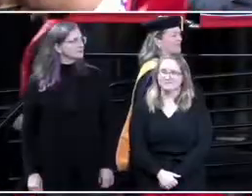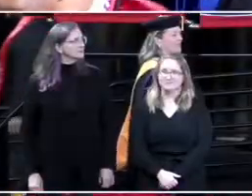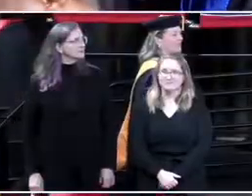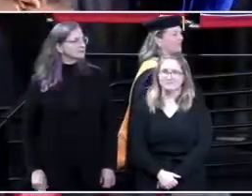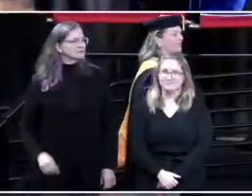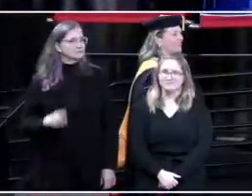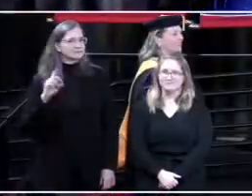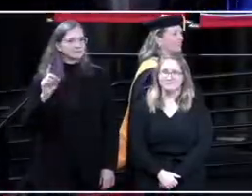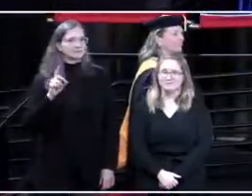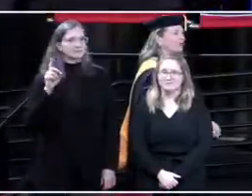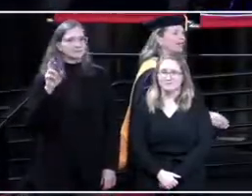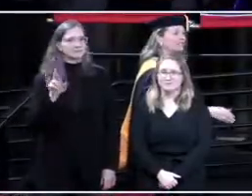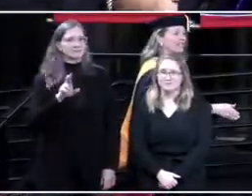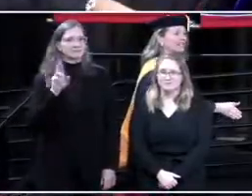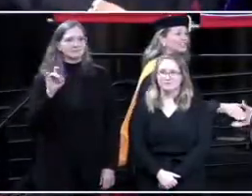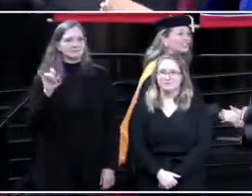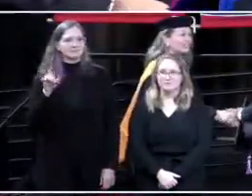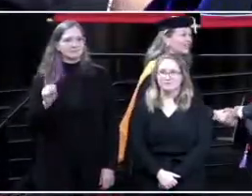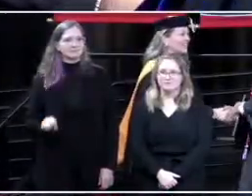Tyann Lennon,